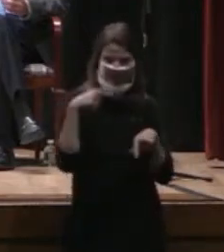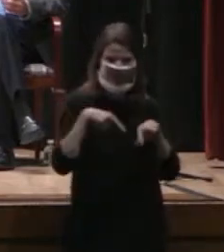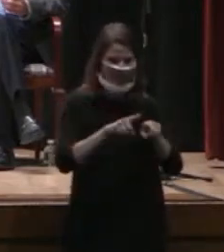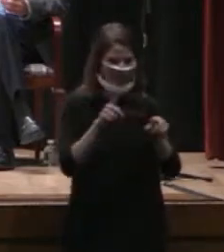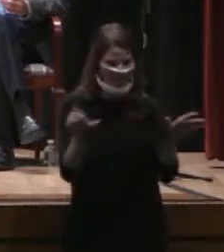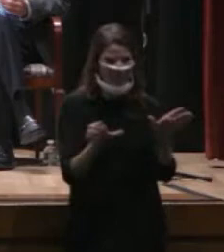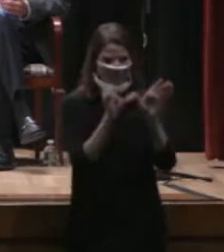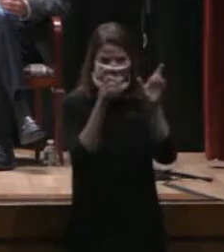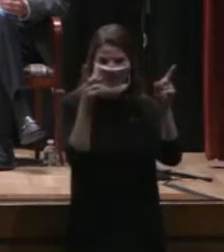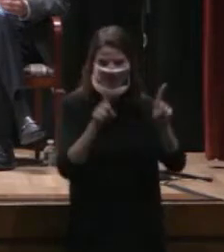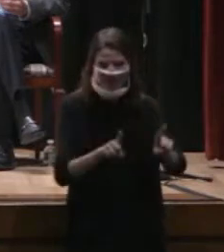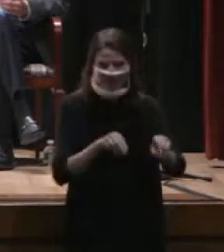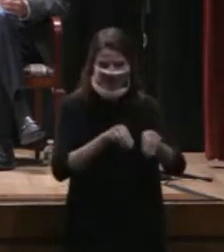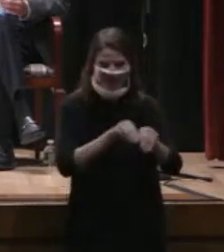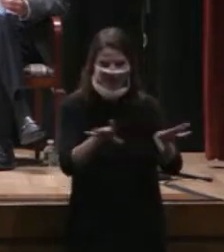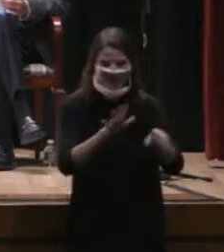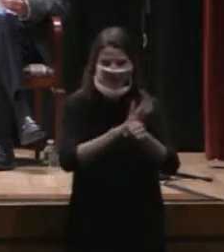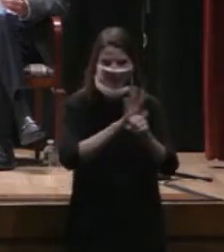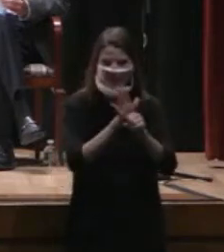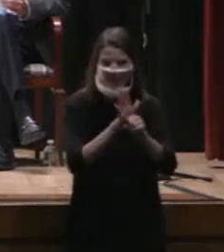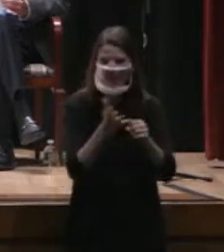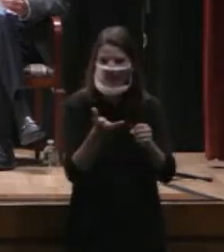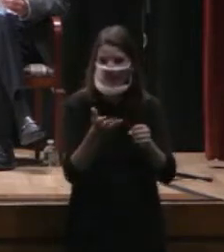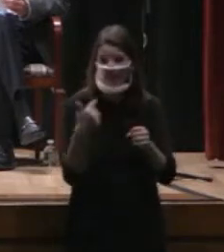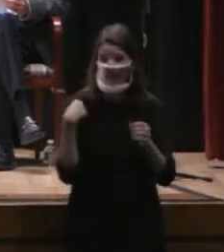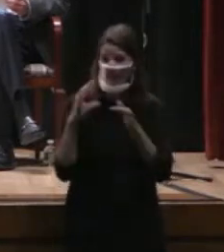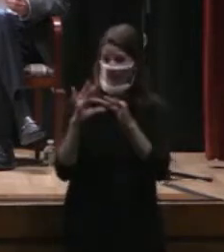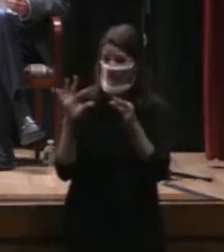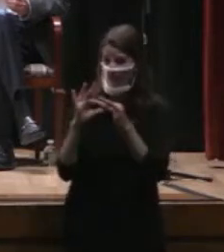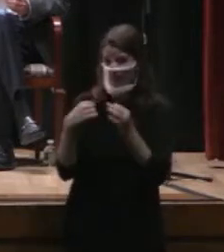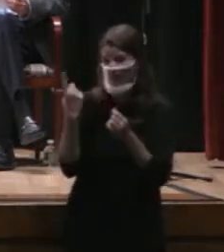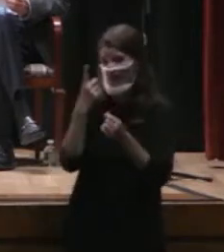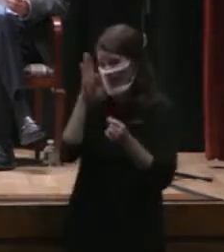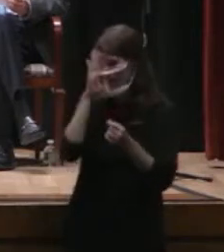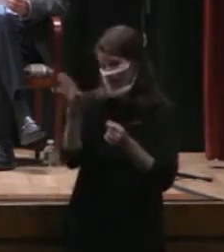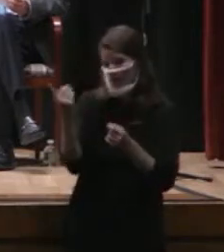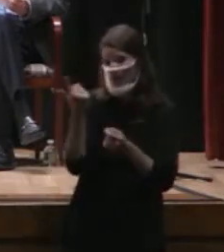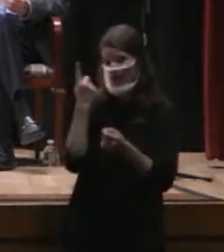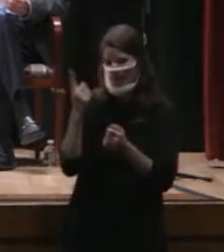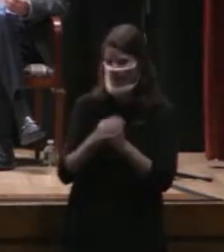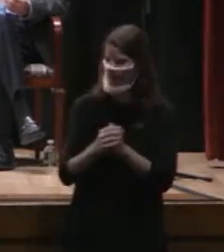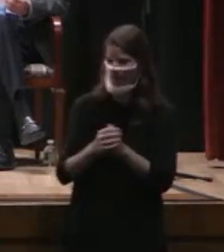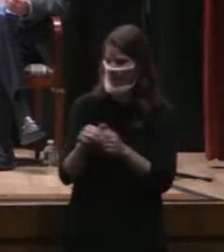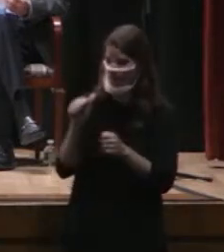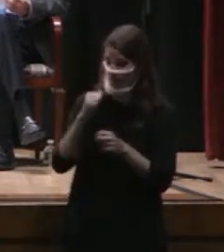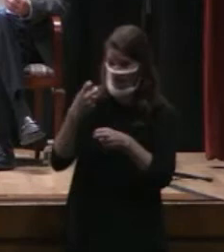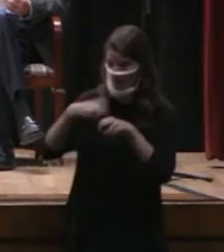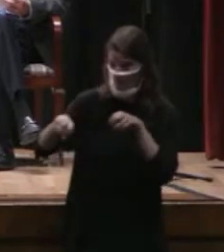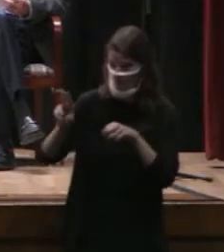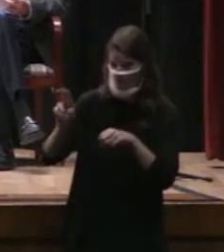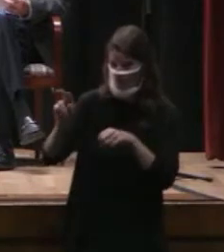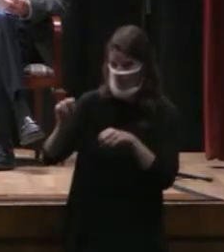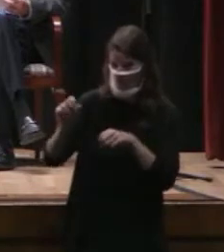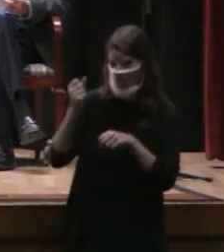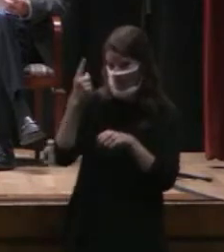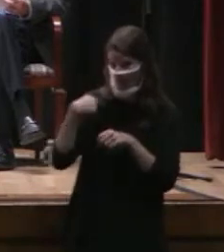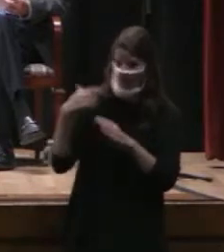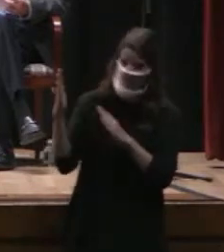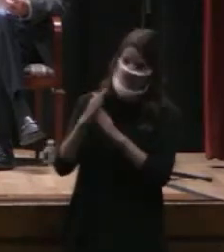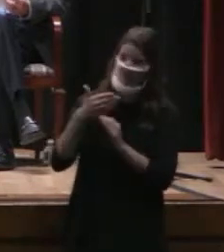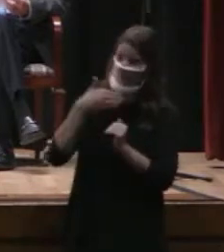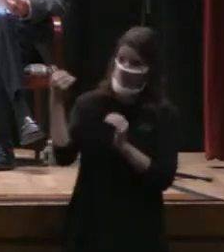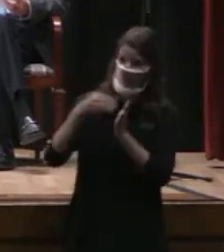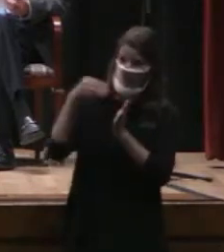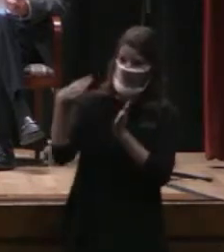this crisis. My comment back is always, It's not difficult when you have the best